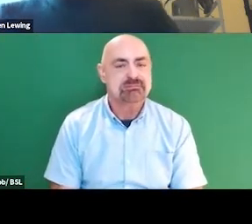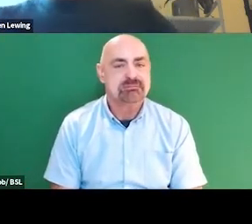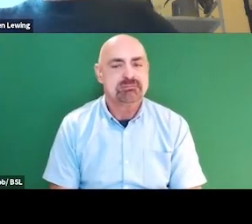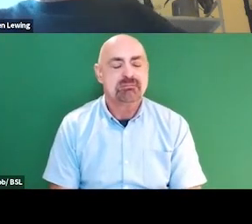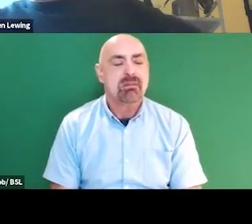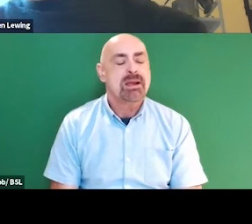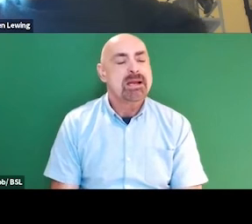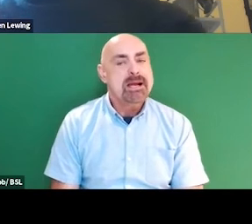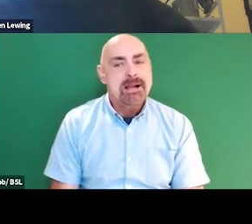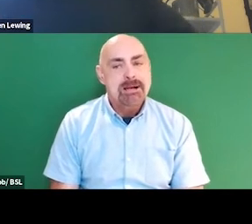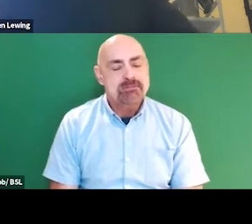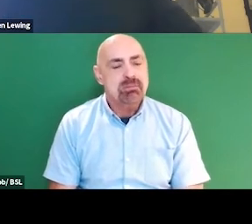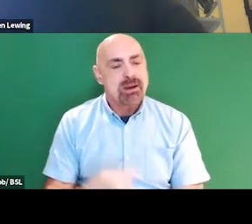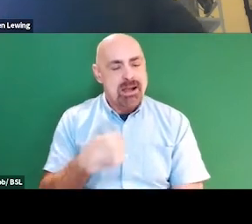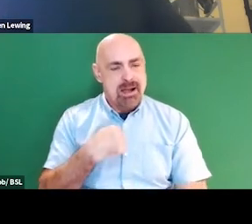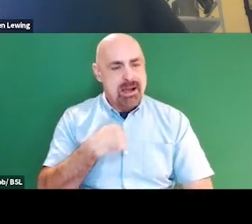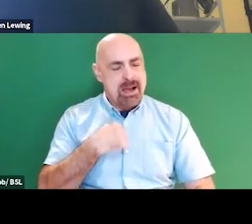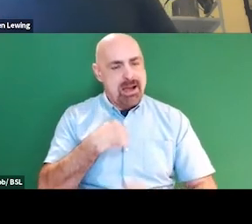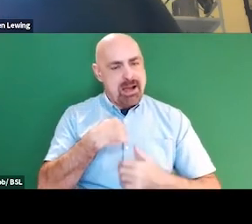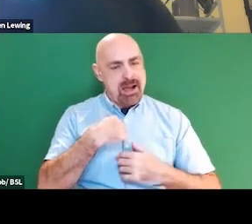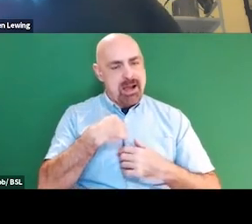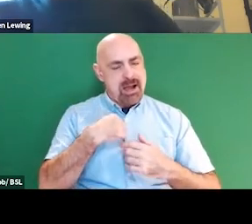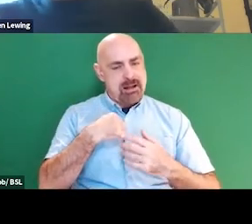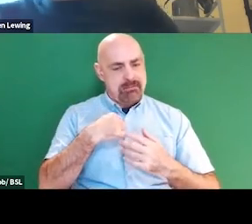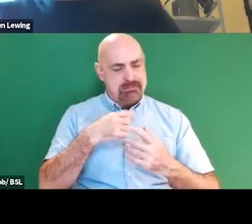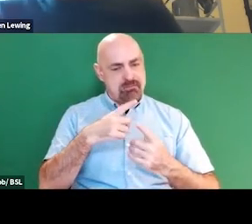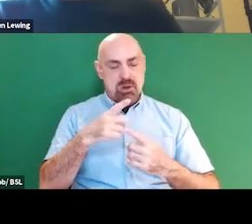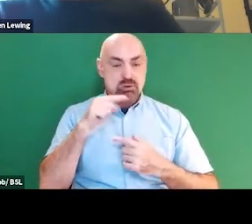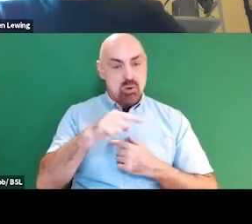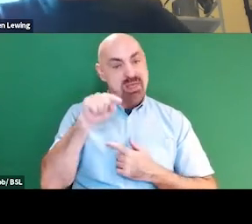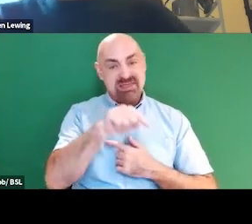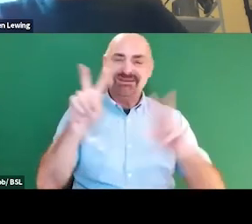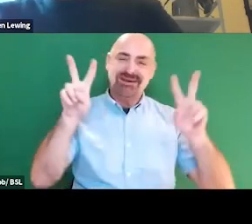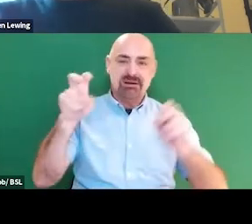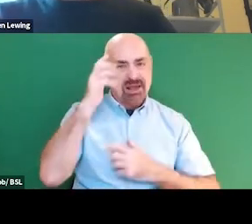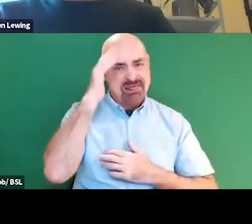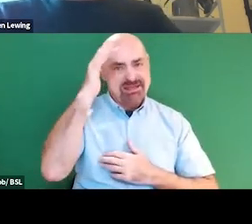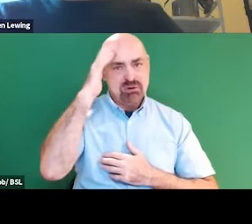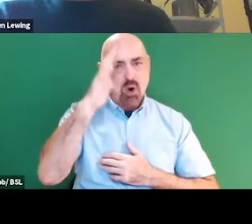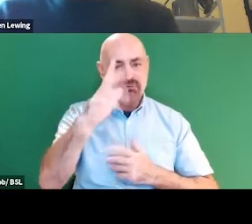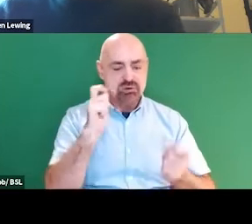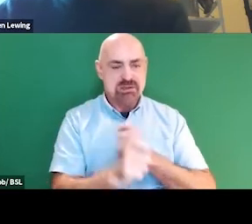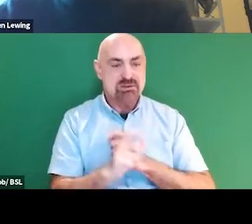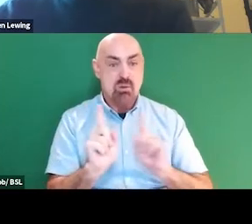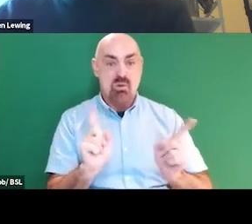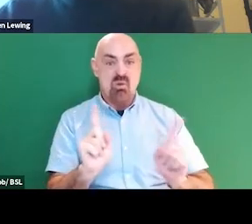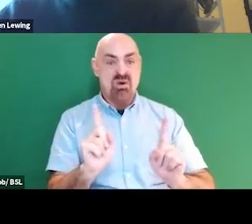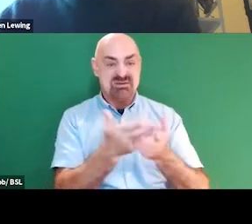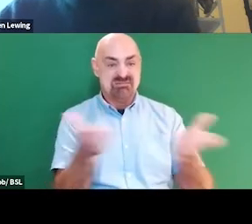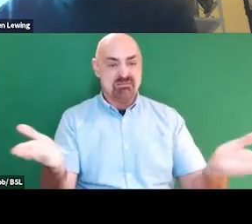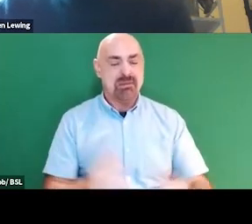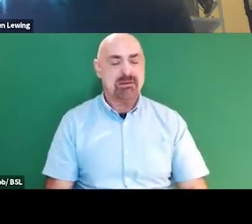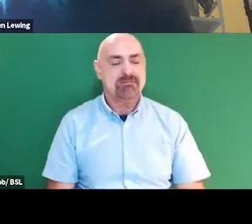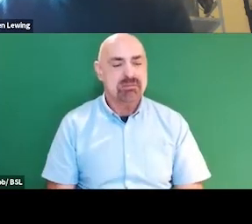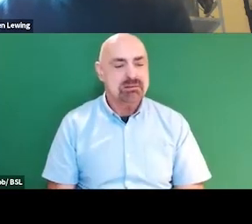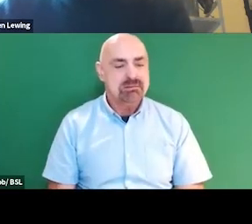I said I would talk some more about the important questions underpinning theory of change for a local family hubs approach, and here they are. None of us